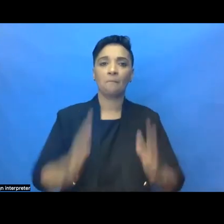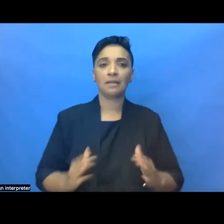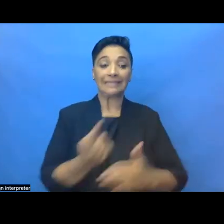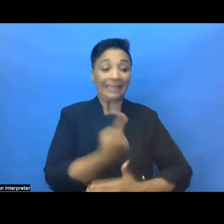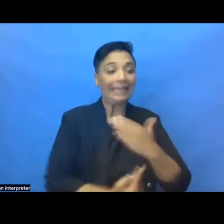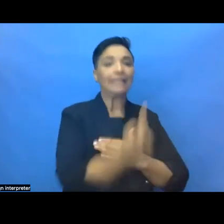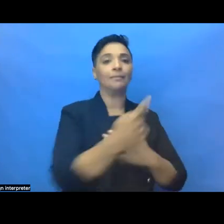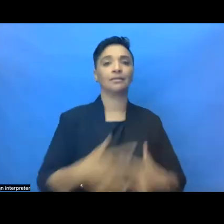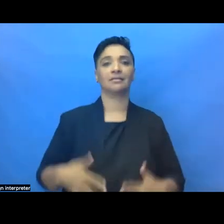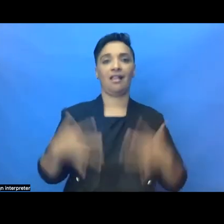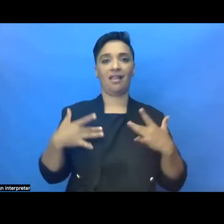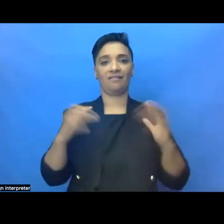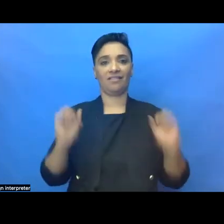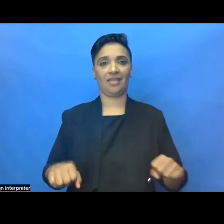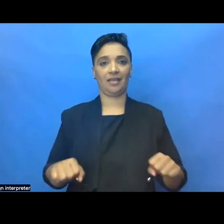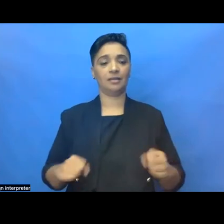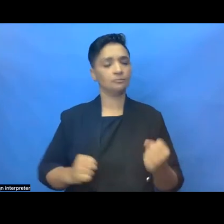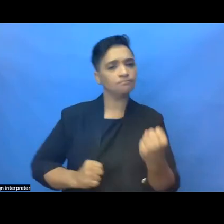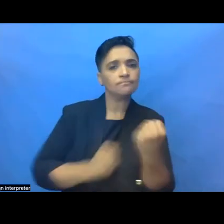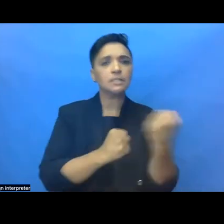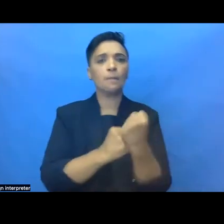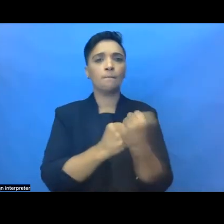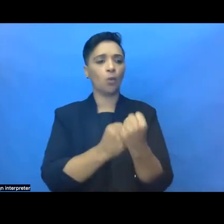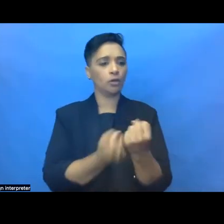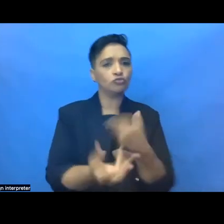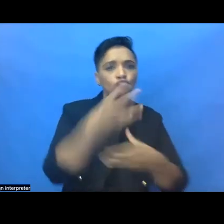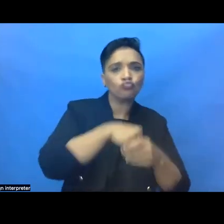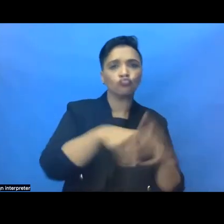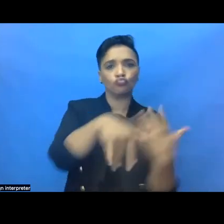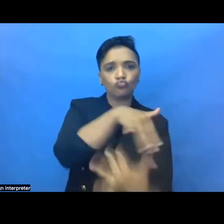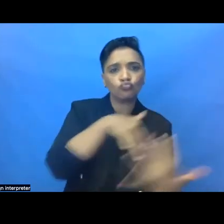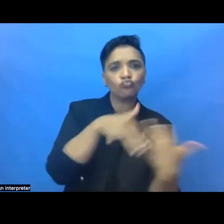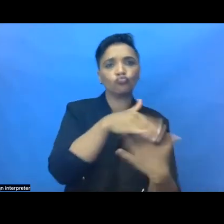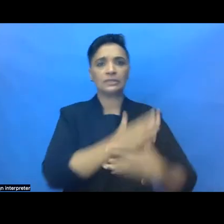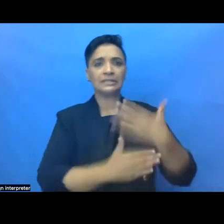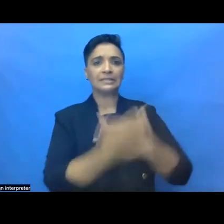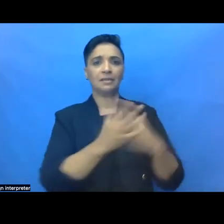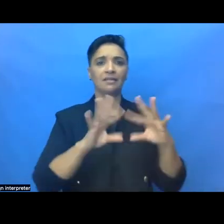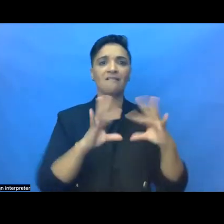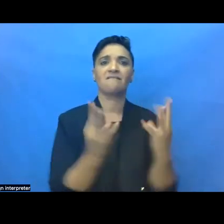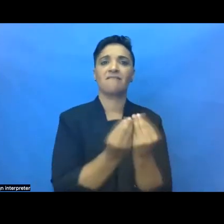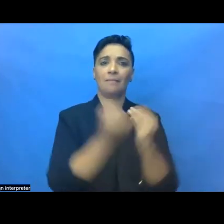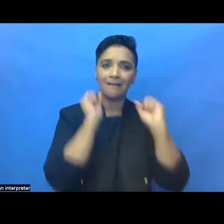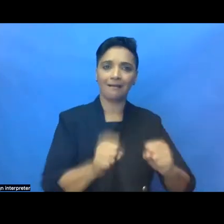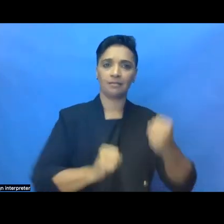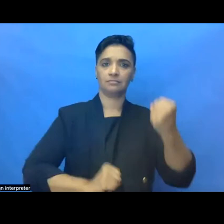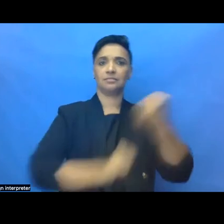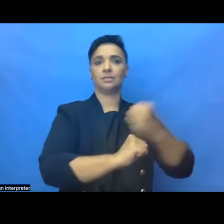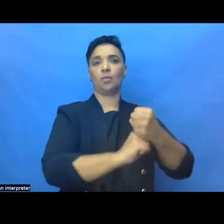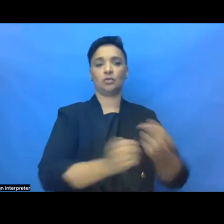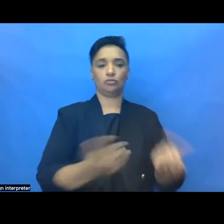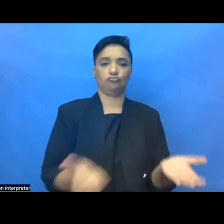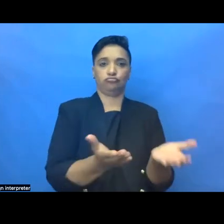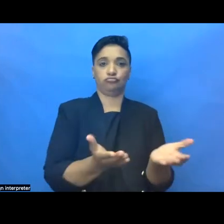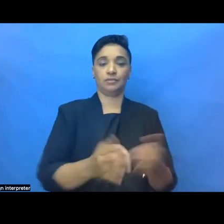to provide inclusive and supportive services for children with disabilities and their families in the community. May I